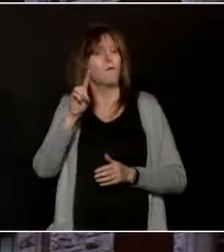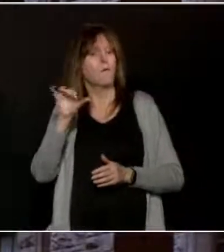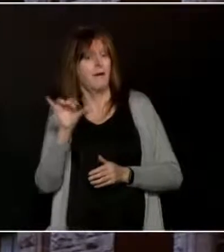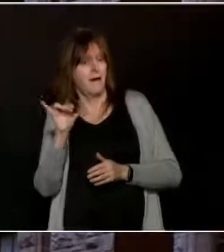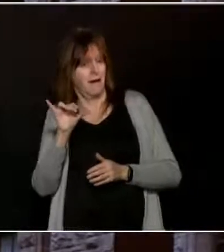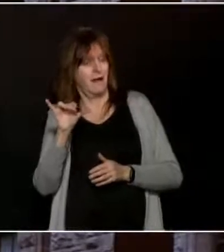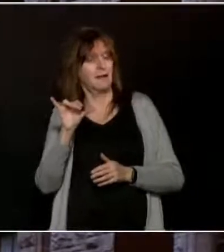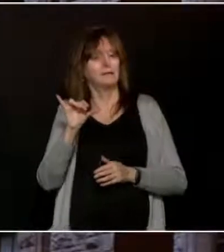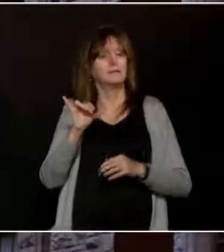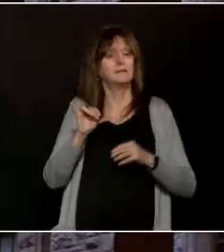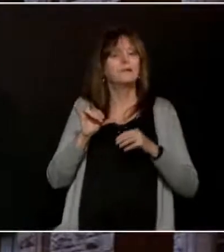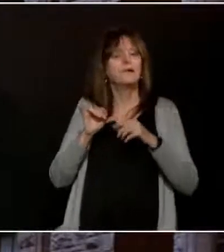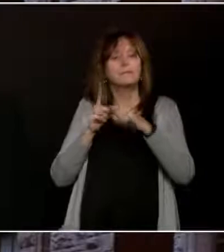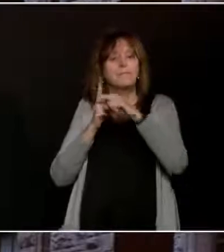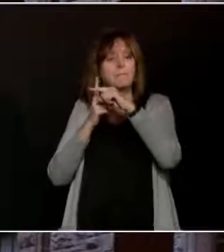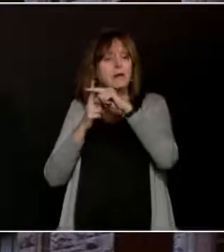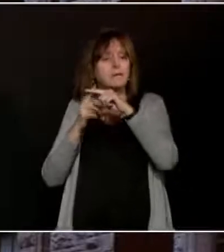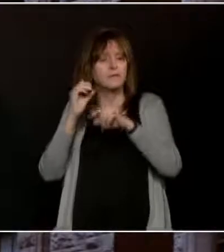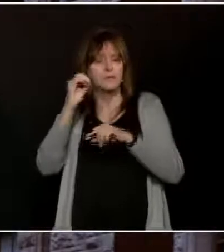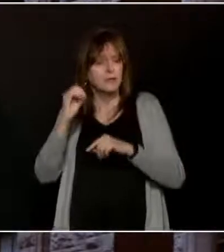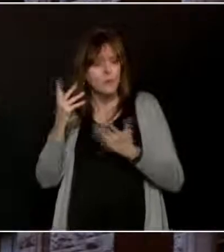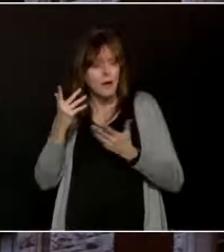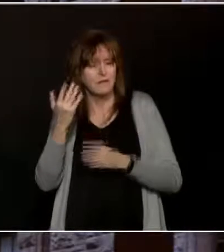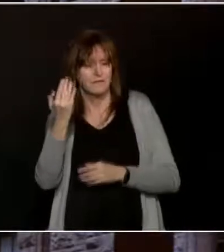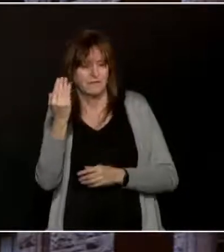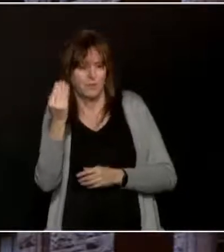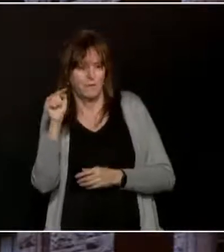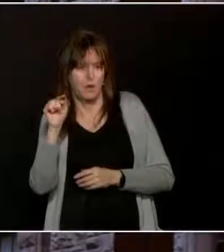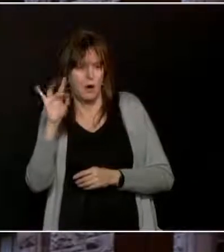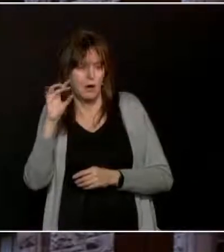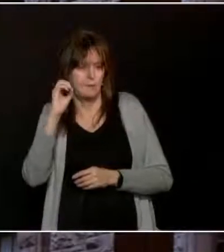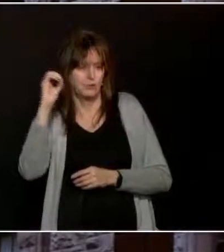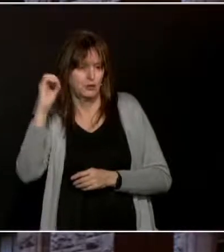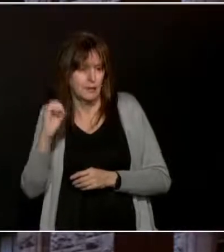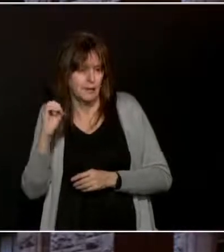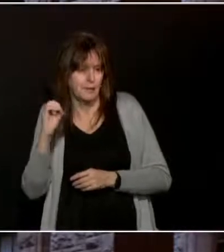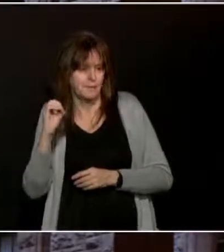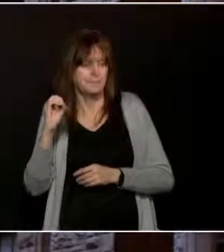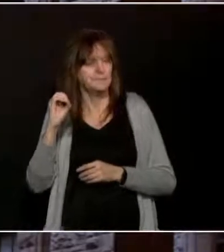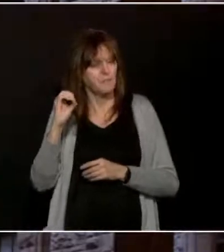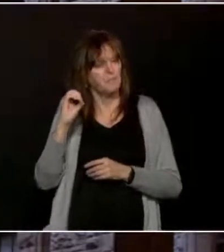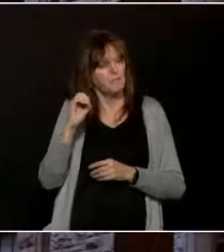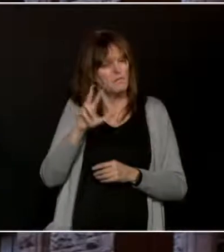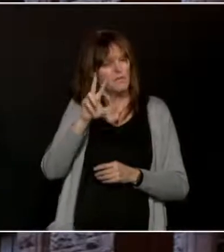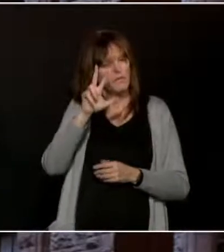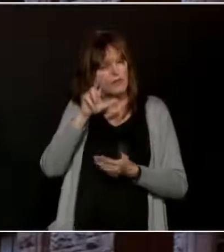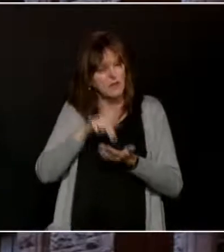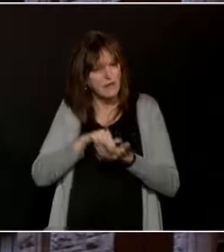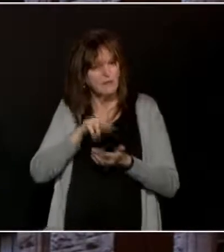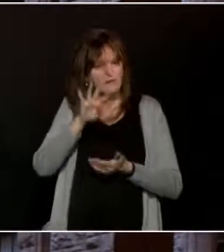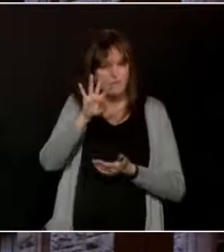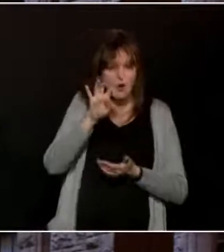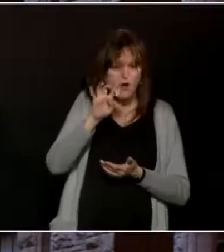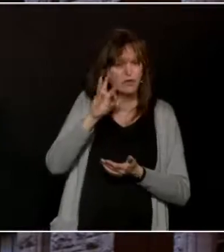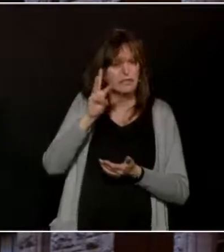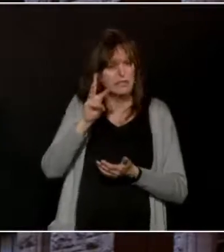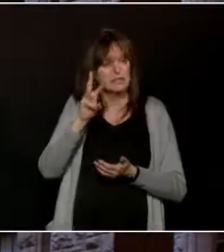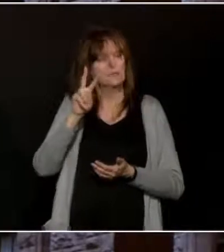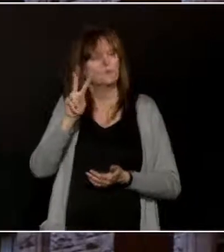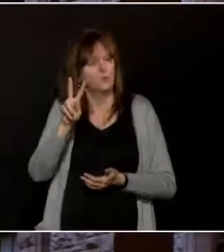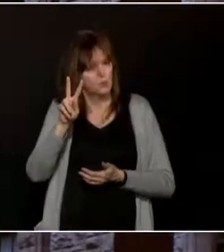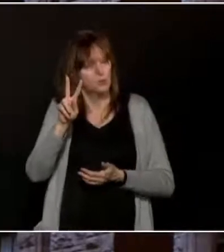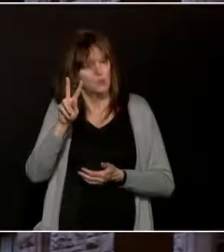of 14.8%, or 3,462. When we look at the most recent